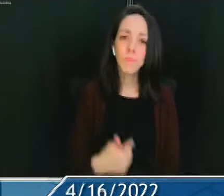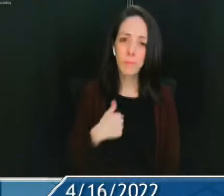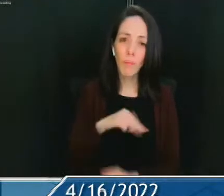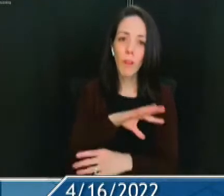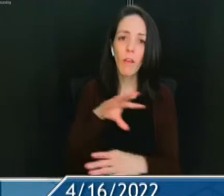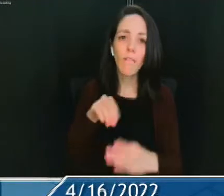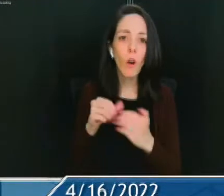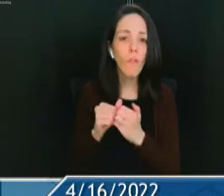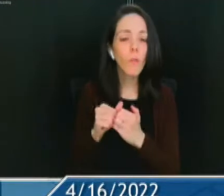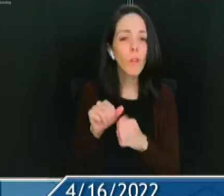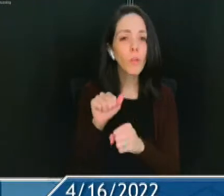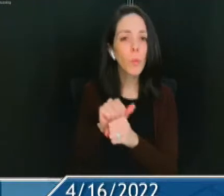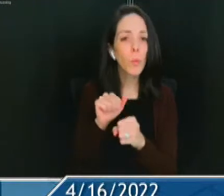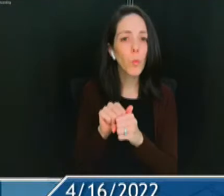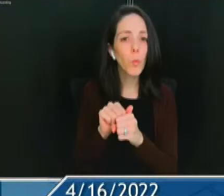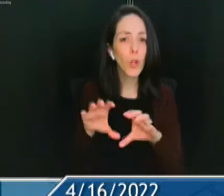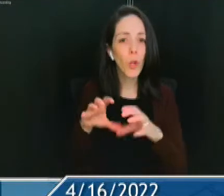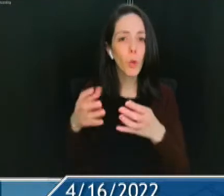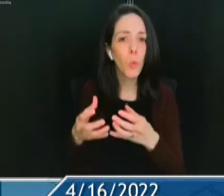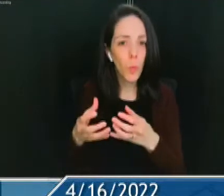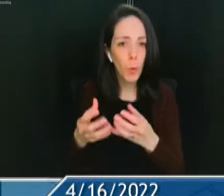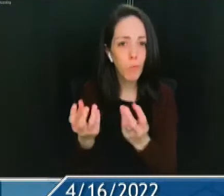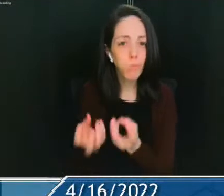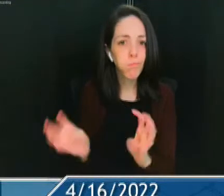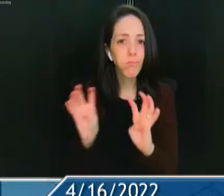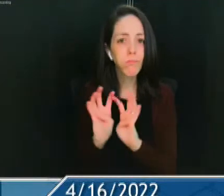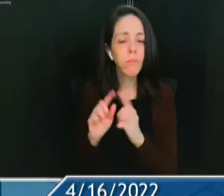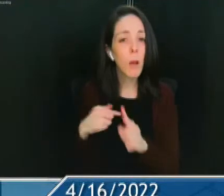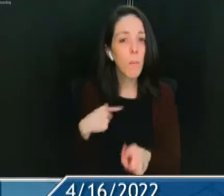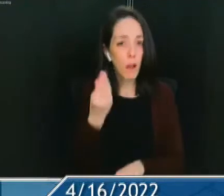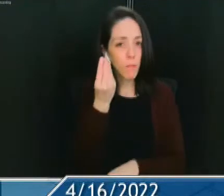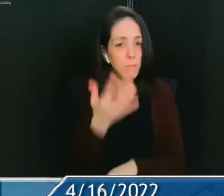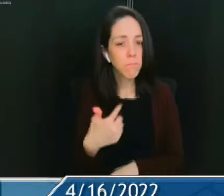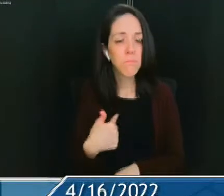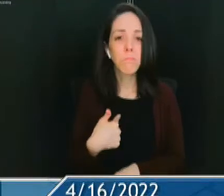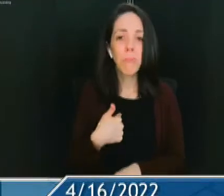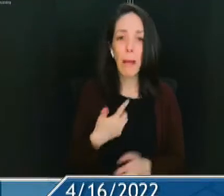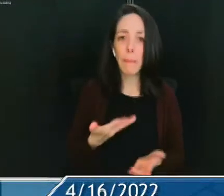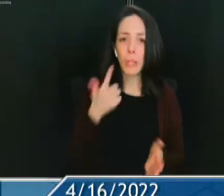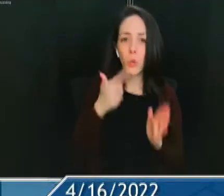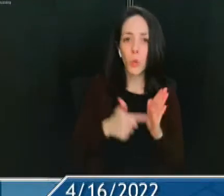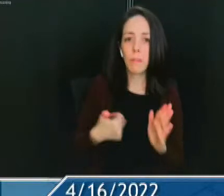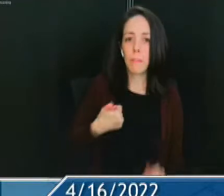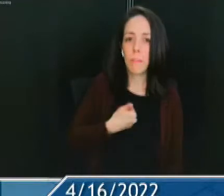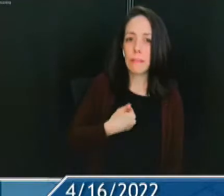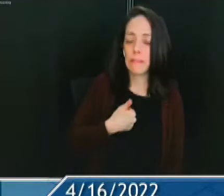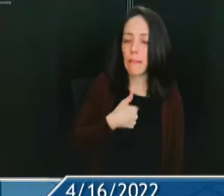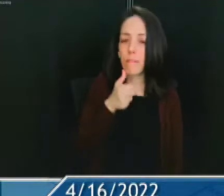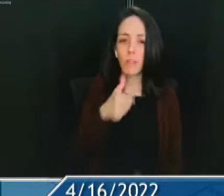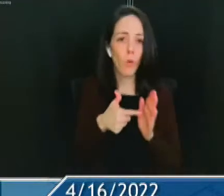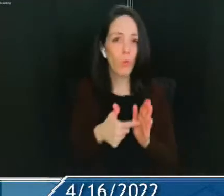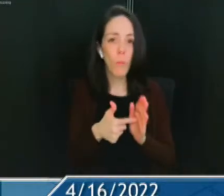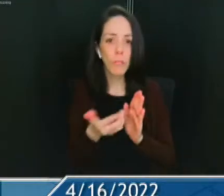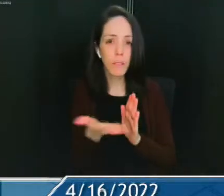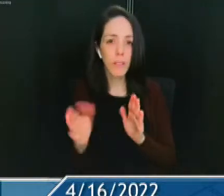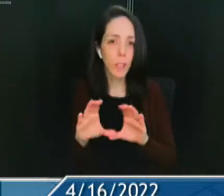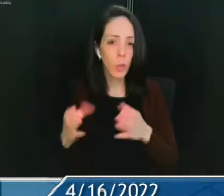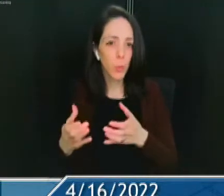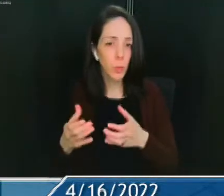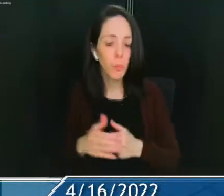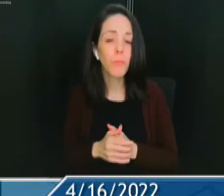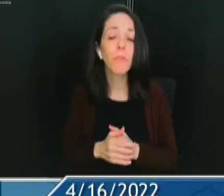Group, but I want to be clear that I'm speaking only for myself and not for the work group as a whole. Our group is working hard to draft a